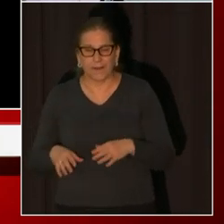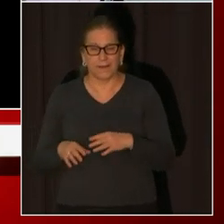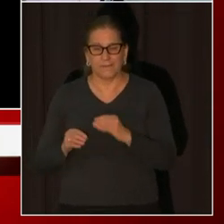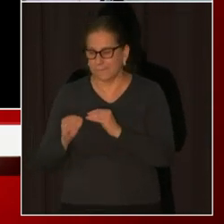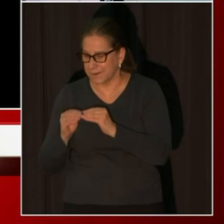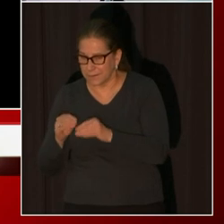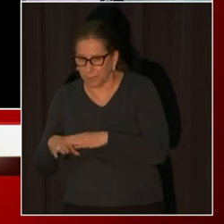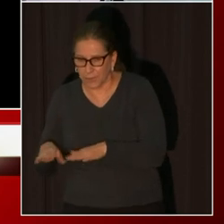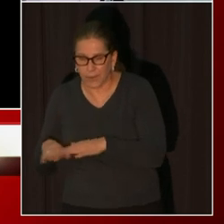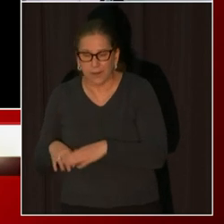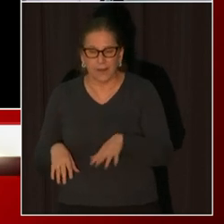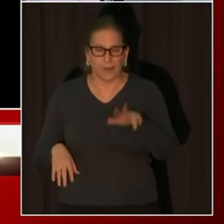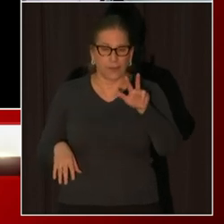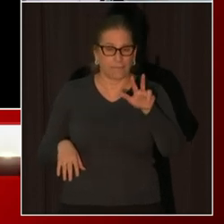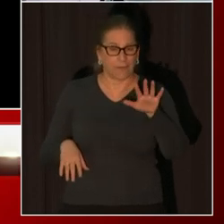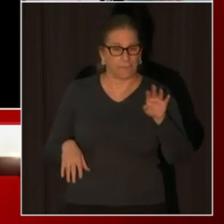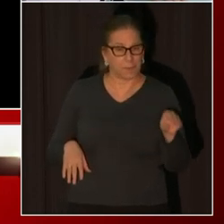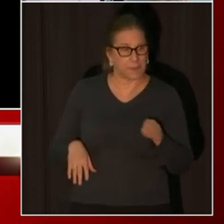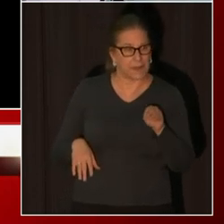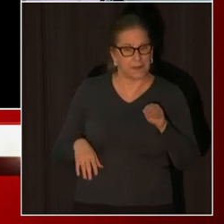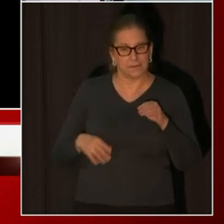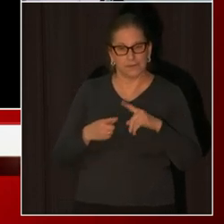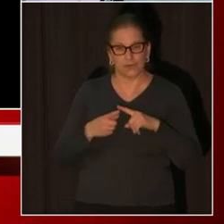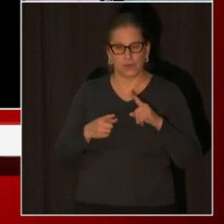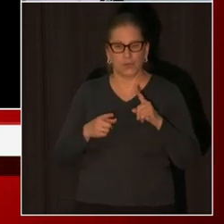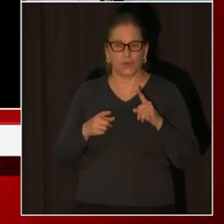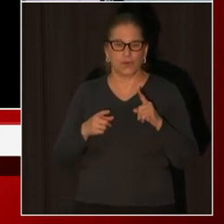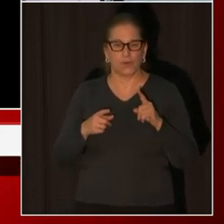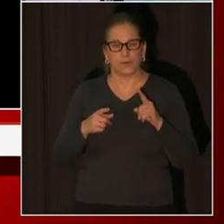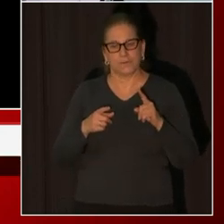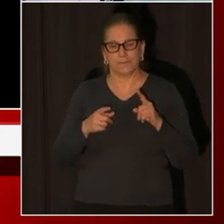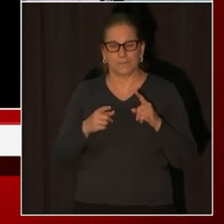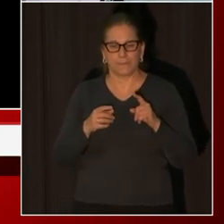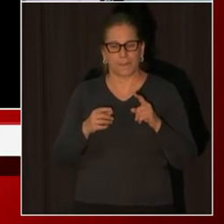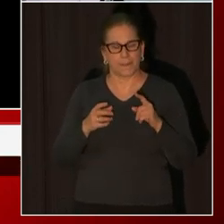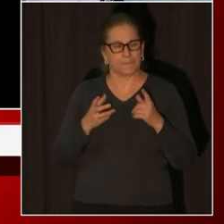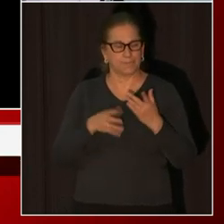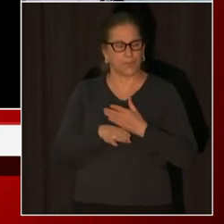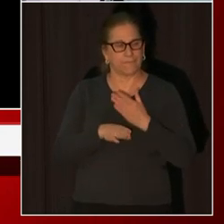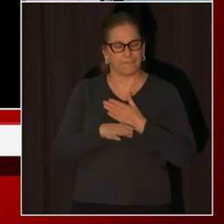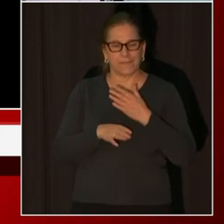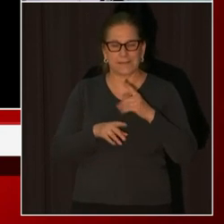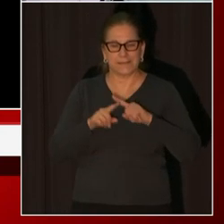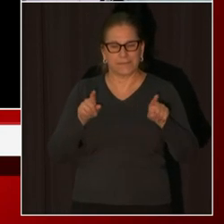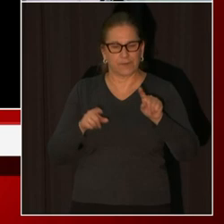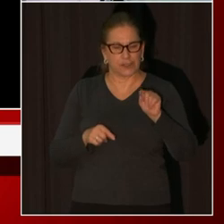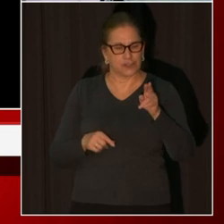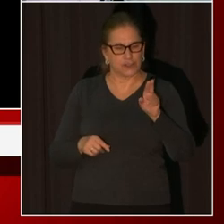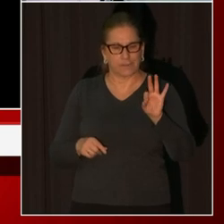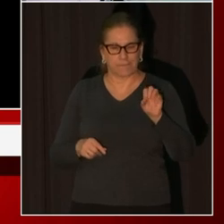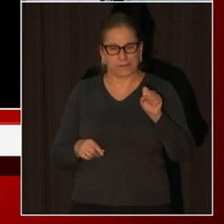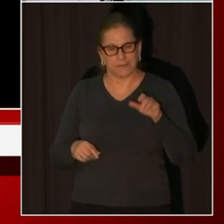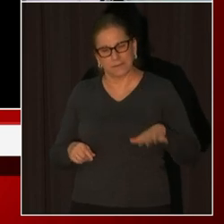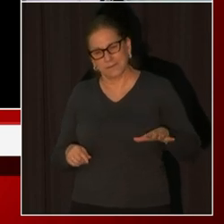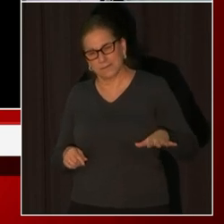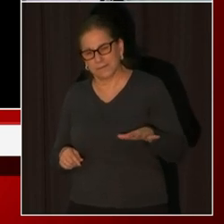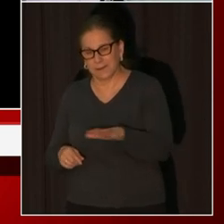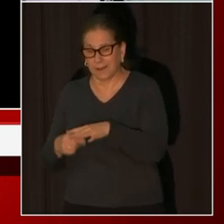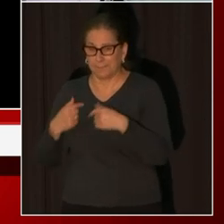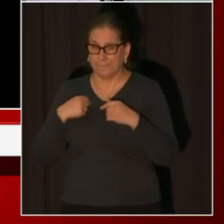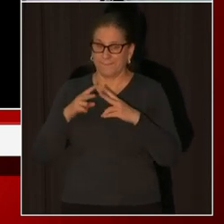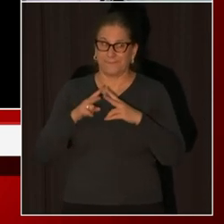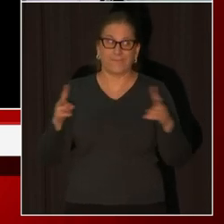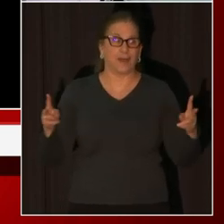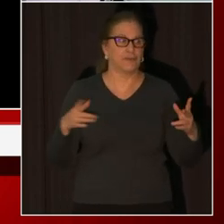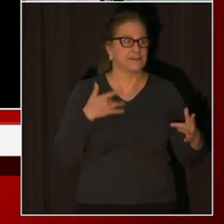to improve usability and field conditions. Also in education, we're really excited that this budget